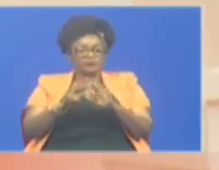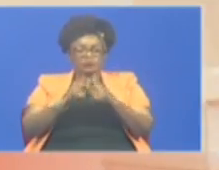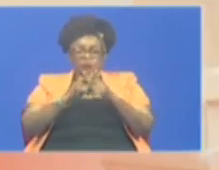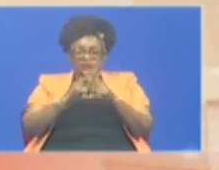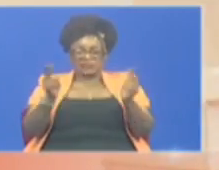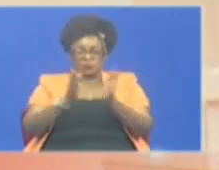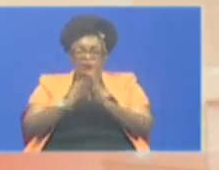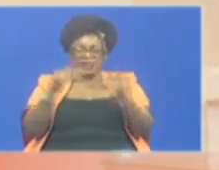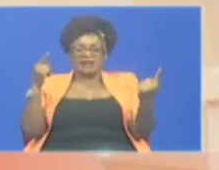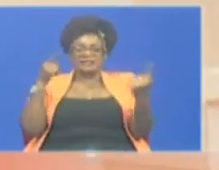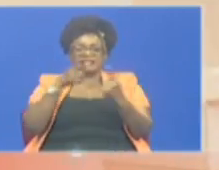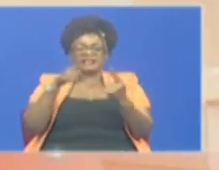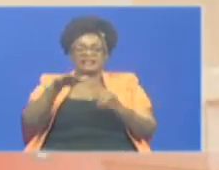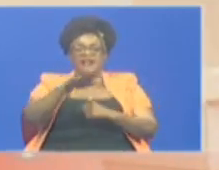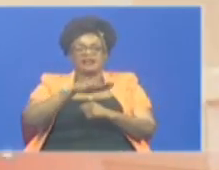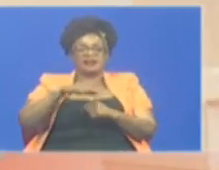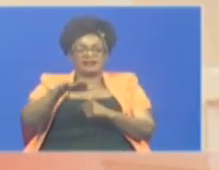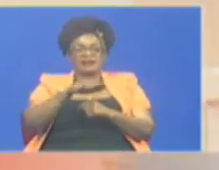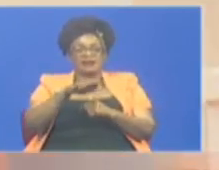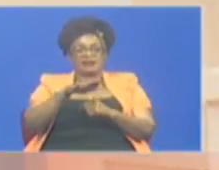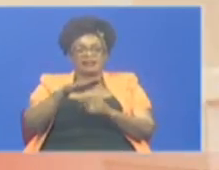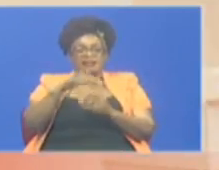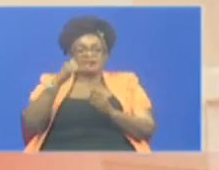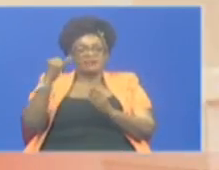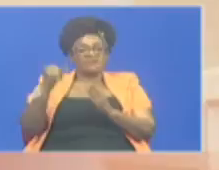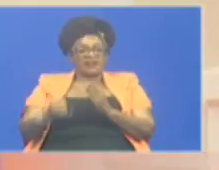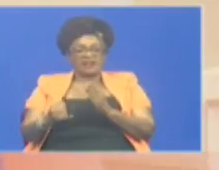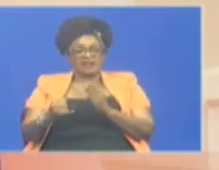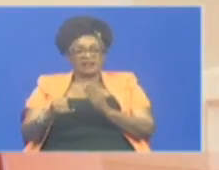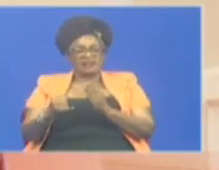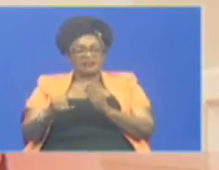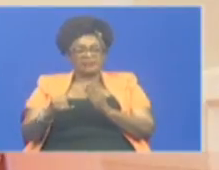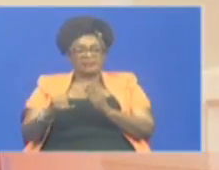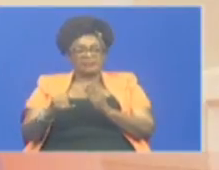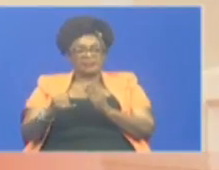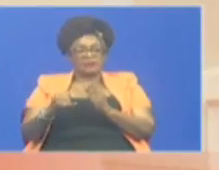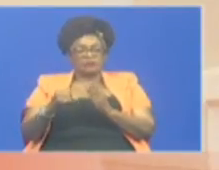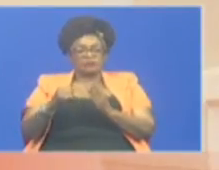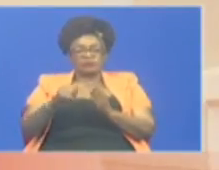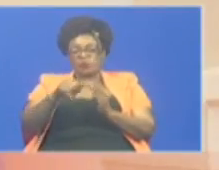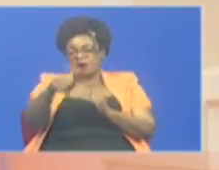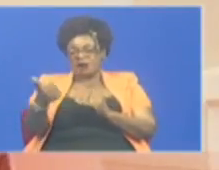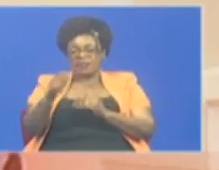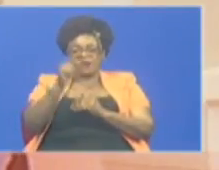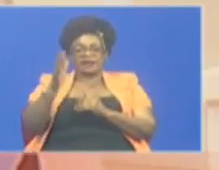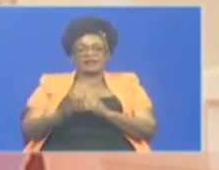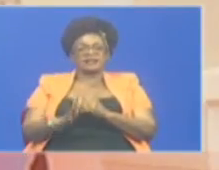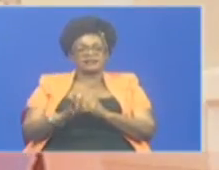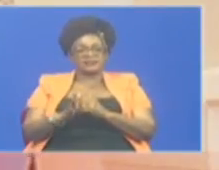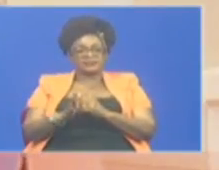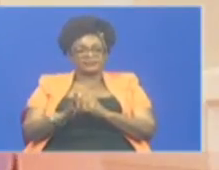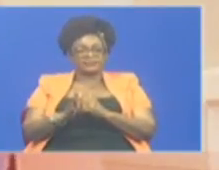areas and eventually to the wider Kenyan population.